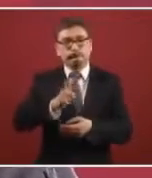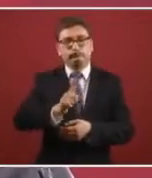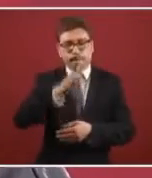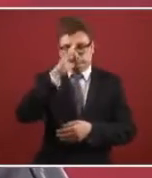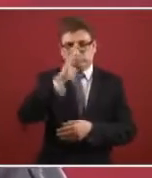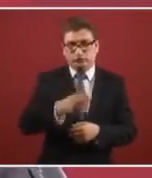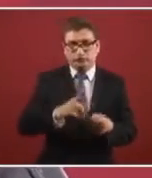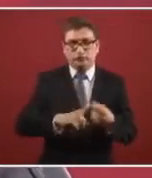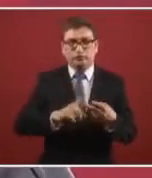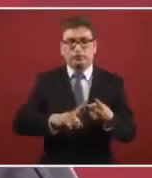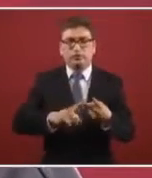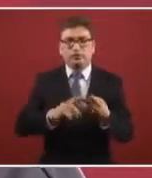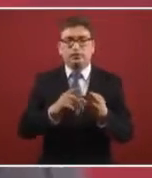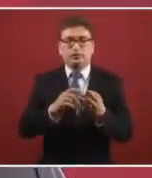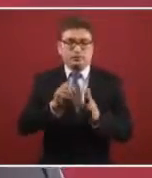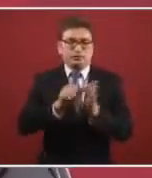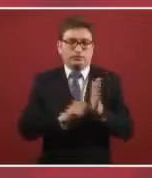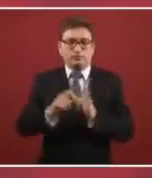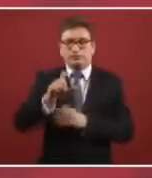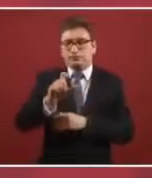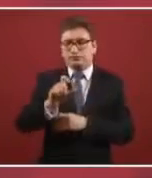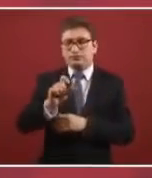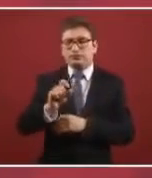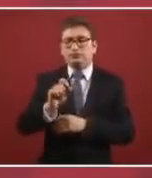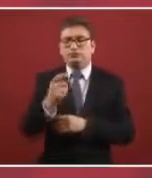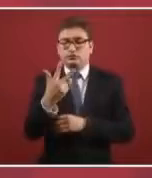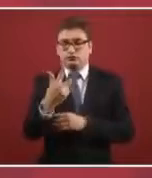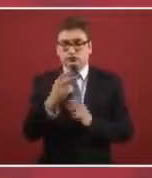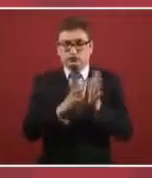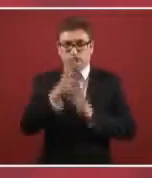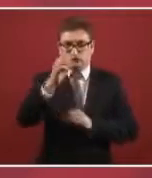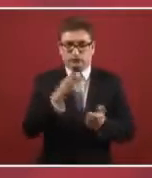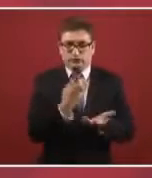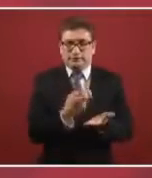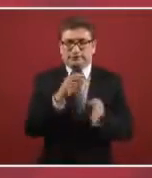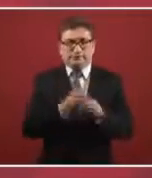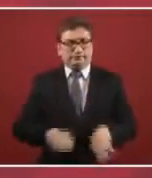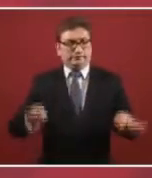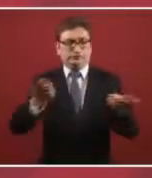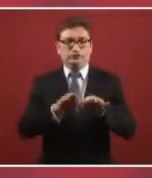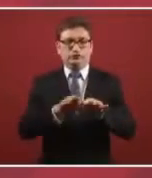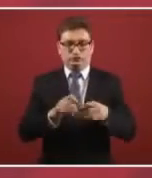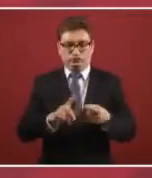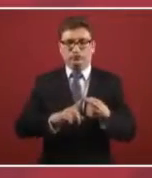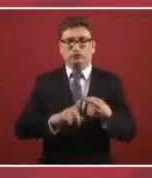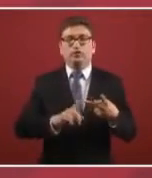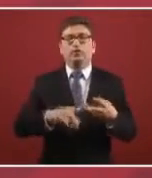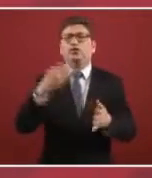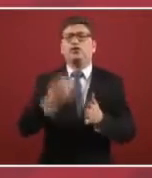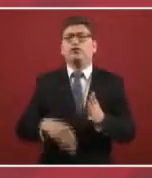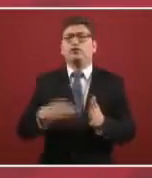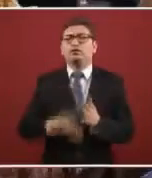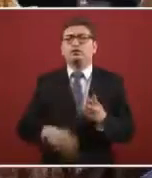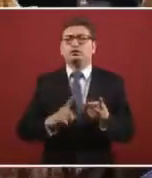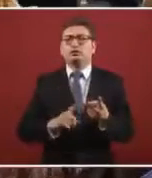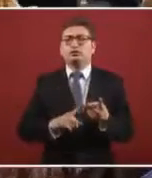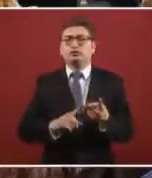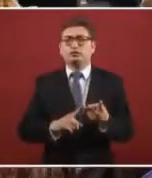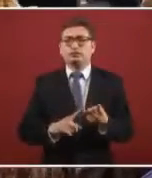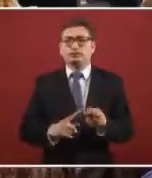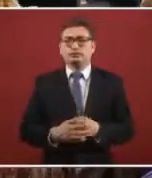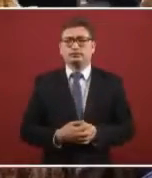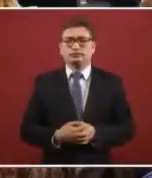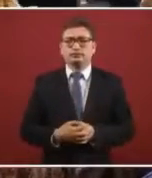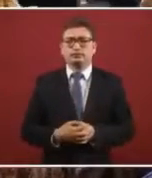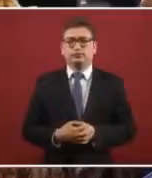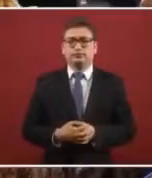del 28 the reform constitucional, of es muy 28 importante, constitutional, which is very important, que tenemos pendiente that we have pending lo